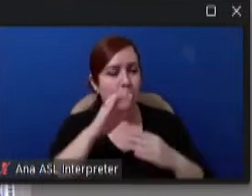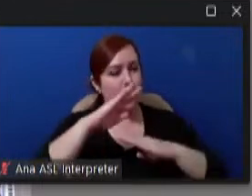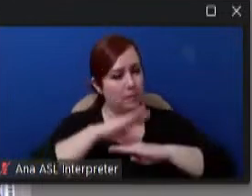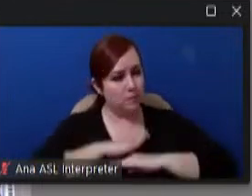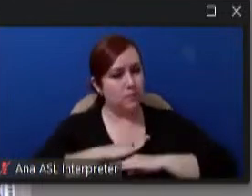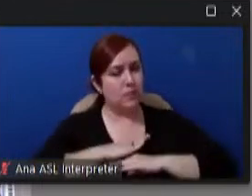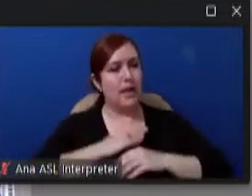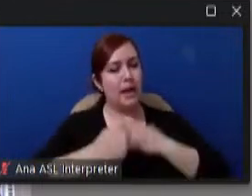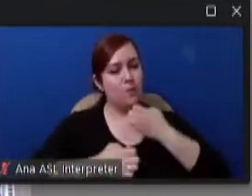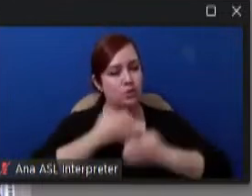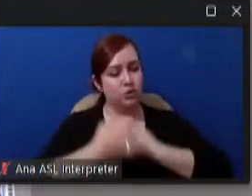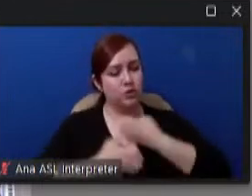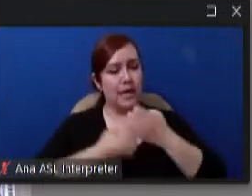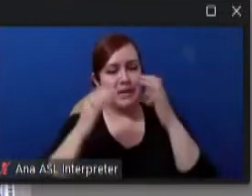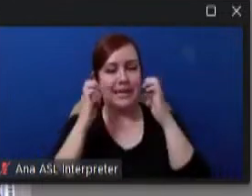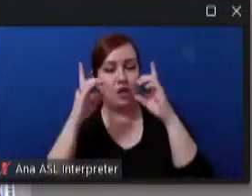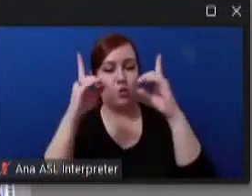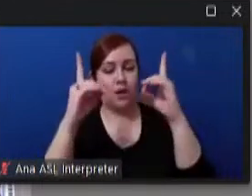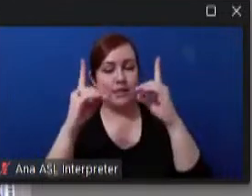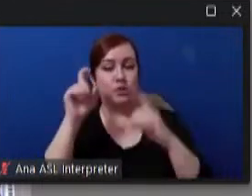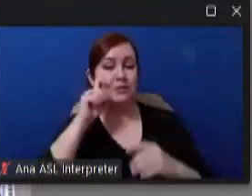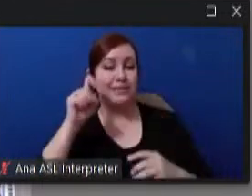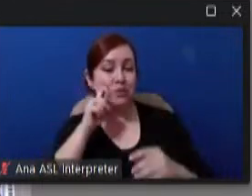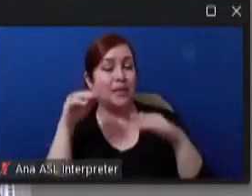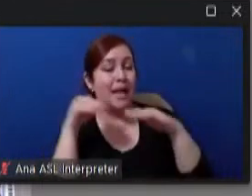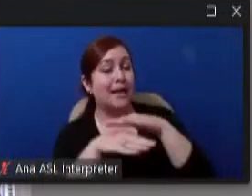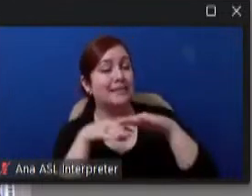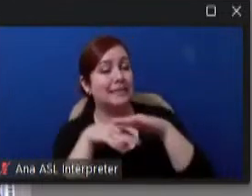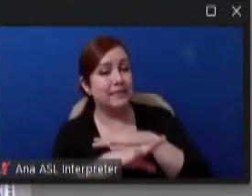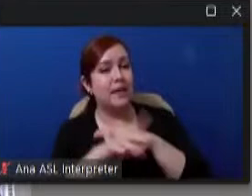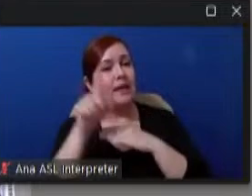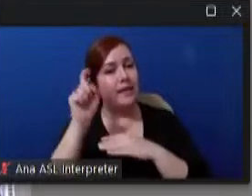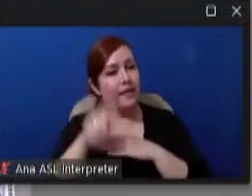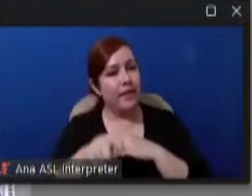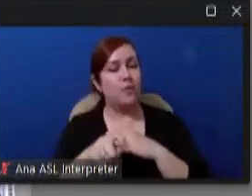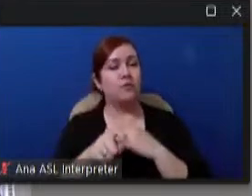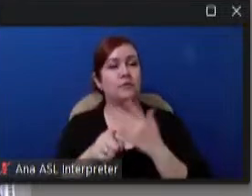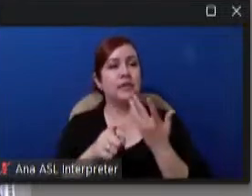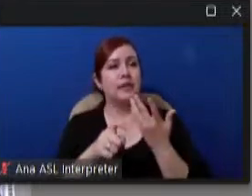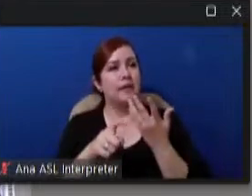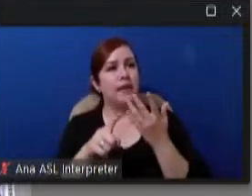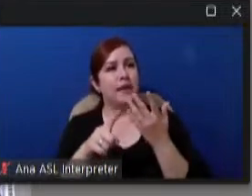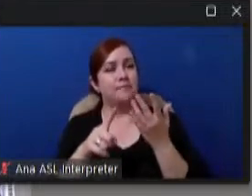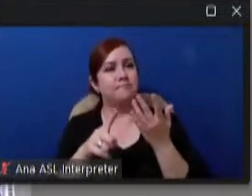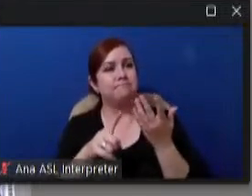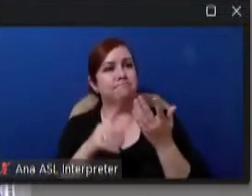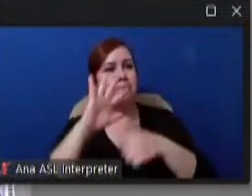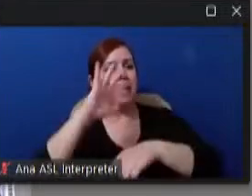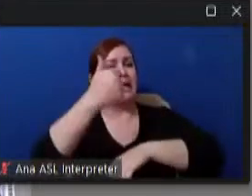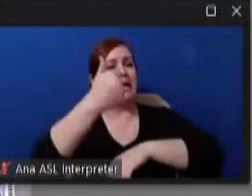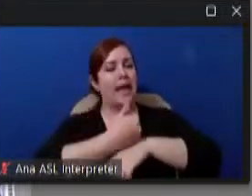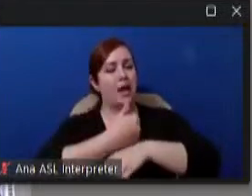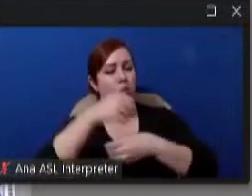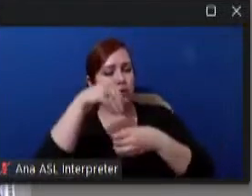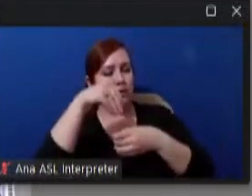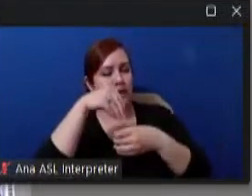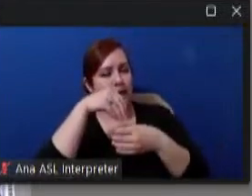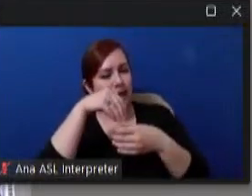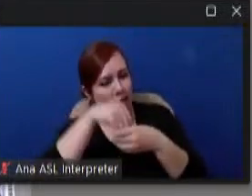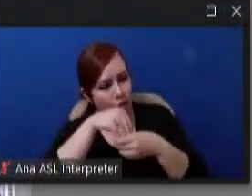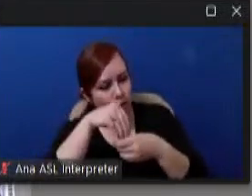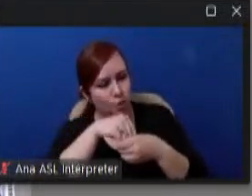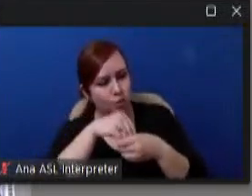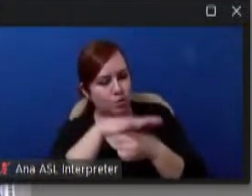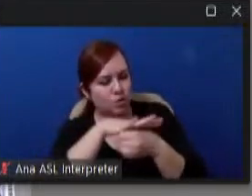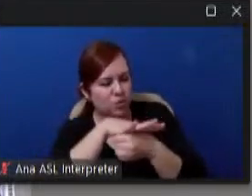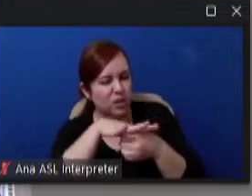She needs comprehensive support and accessible sex education. There must be a